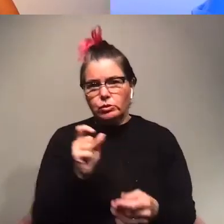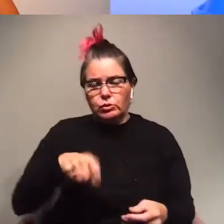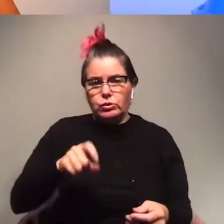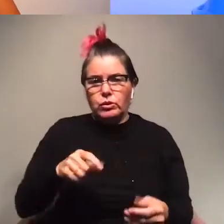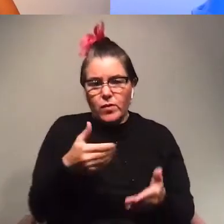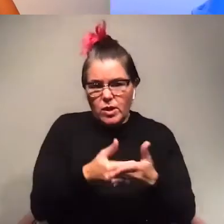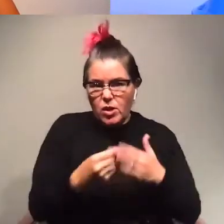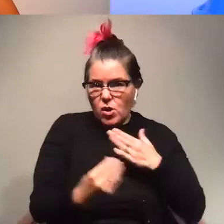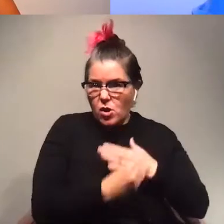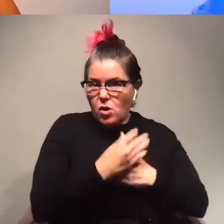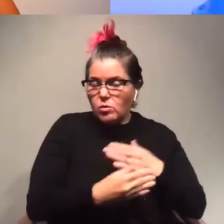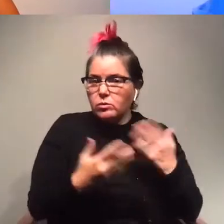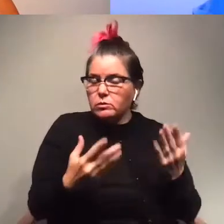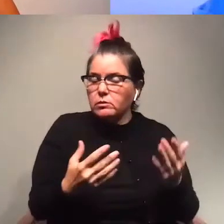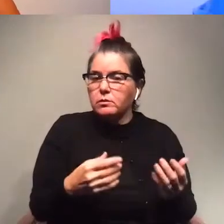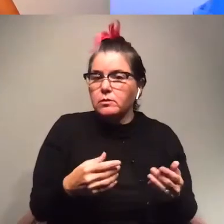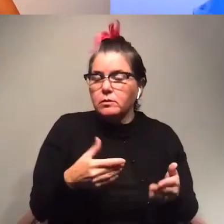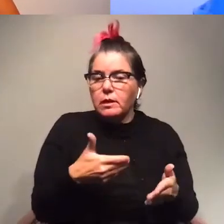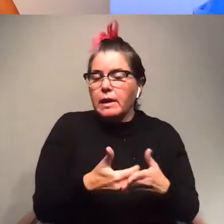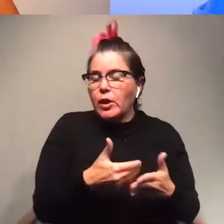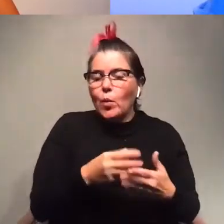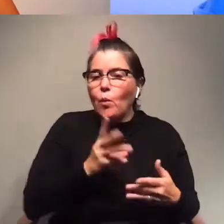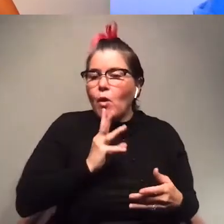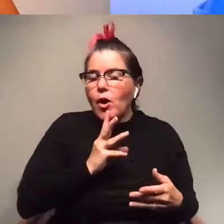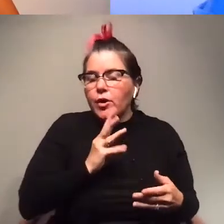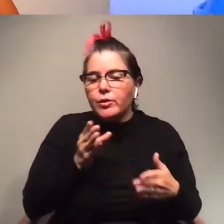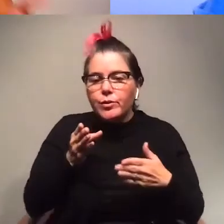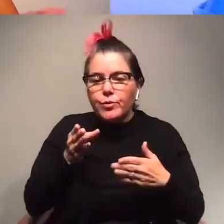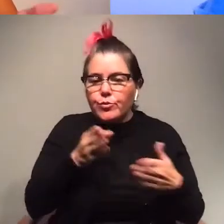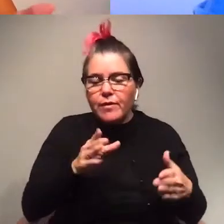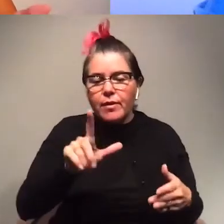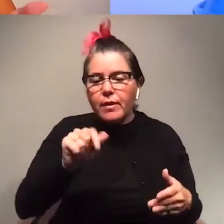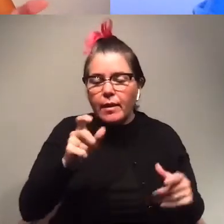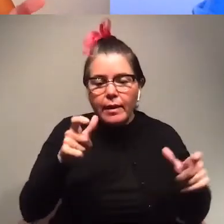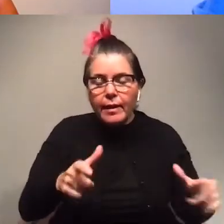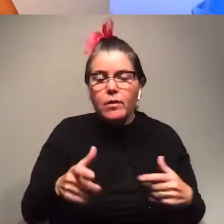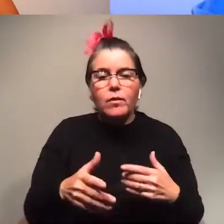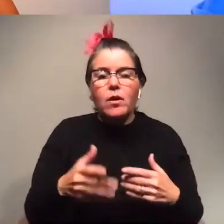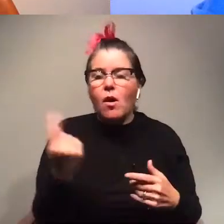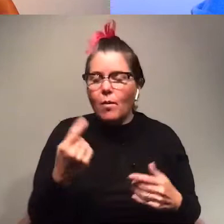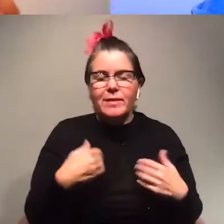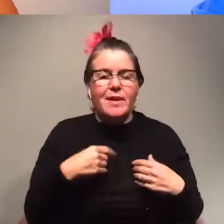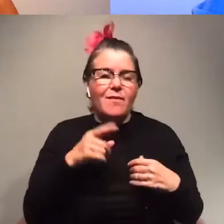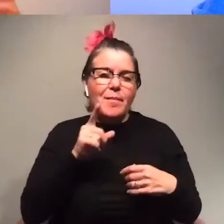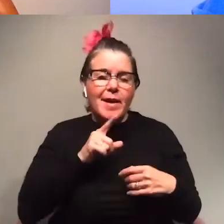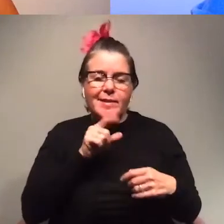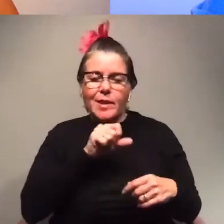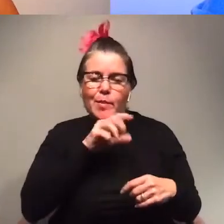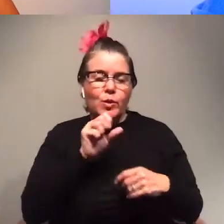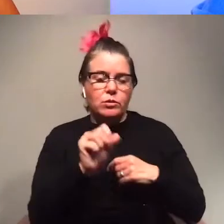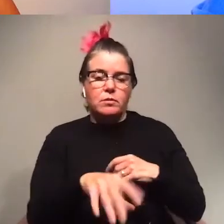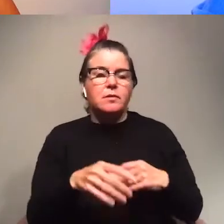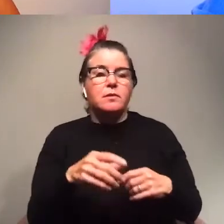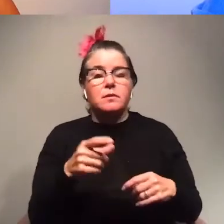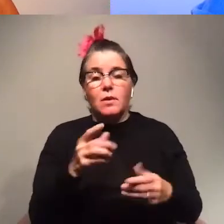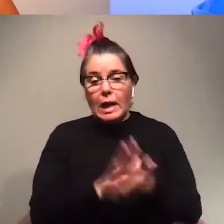near a coast or even near some kind of waterway like a stream or a lake, there's always some kind of plastic pollution. So doing some form of a cleanup is